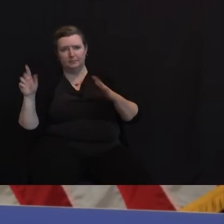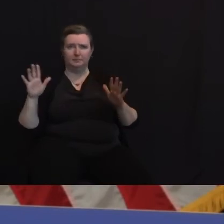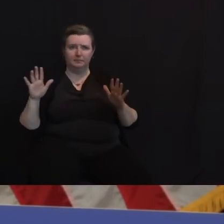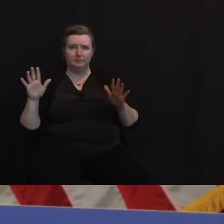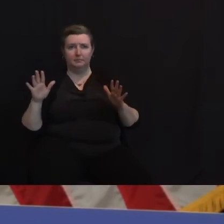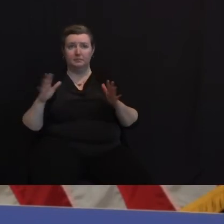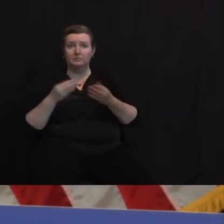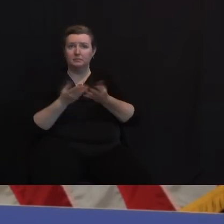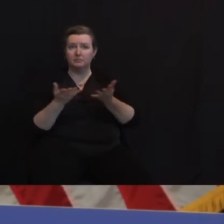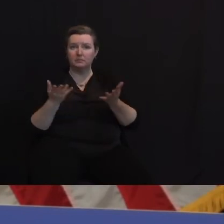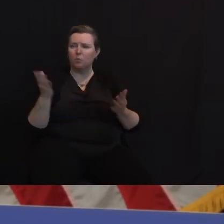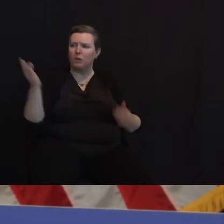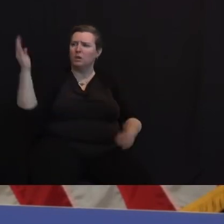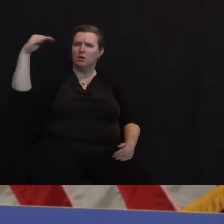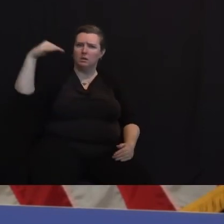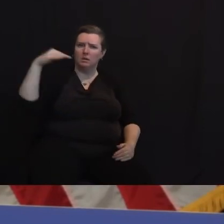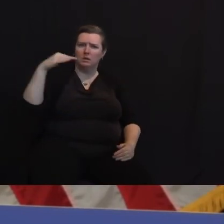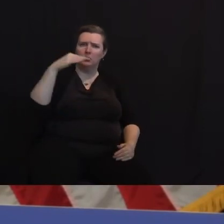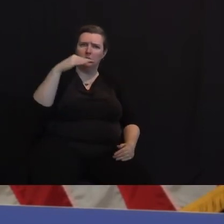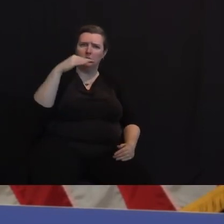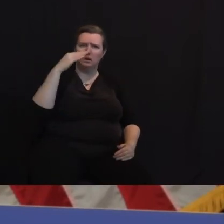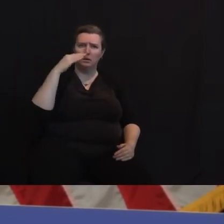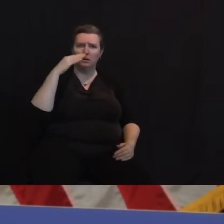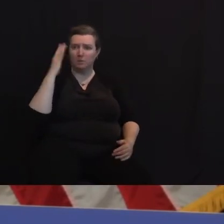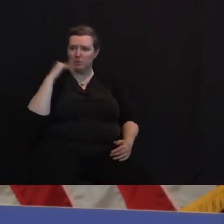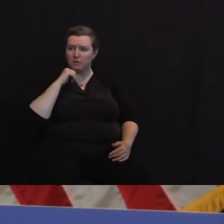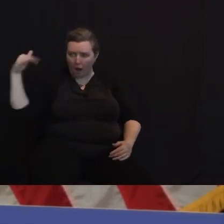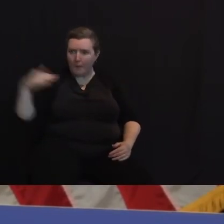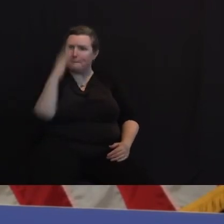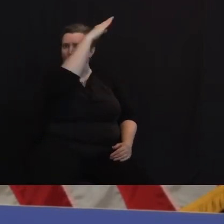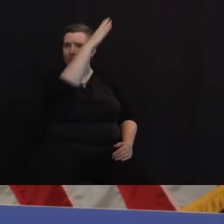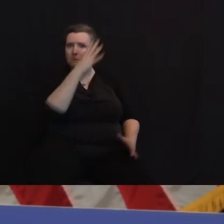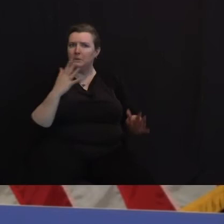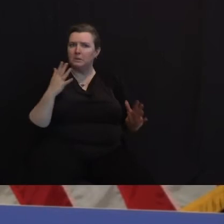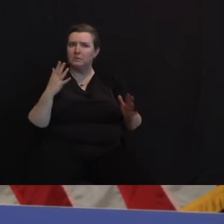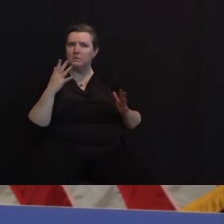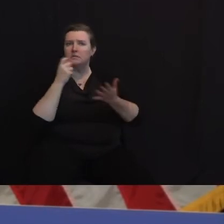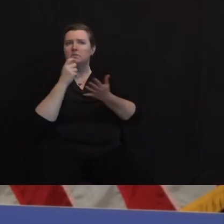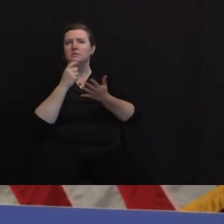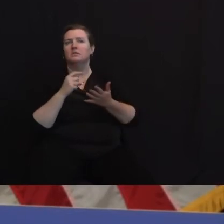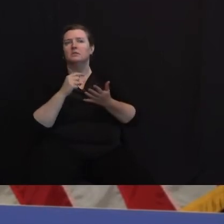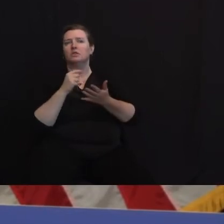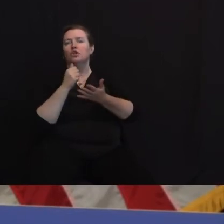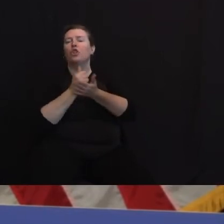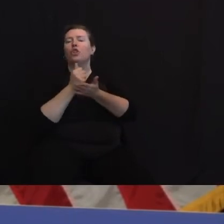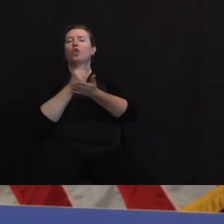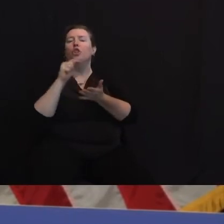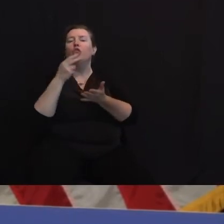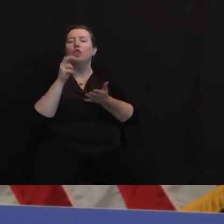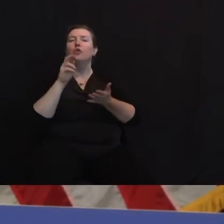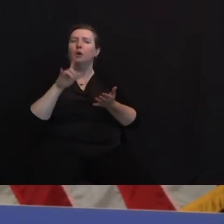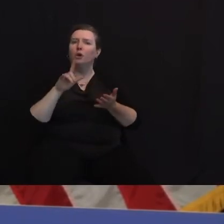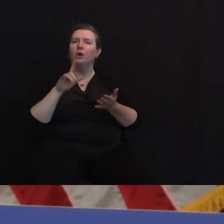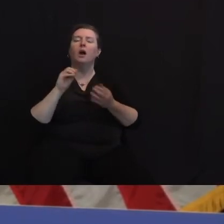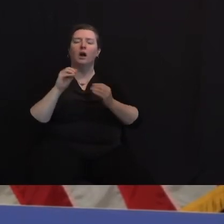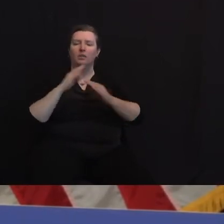think it might have made a contribution. It is a therapeutic drug, but it is also preventive in terms of preventing people from